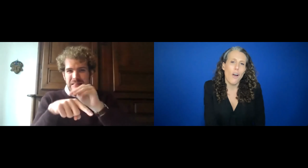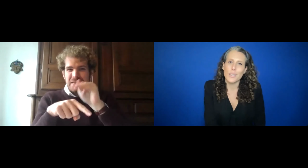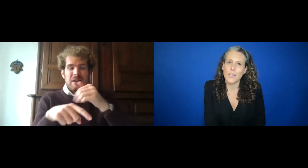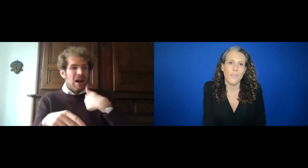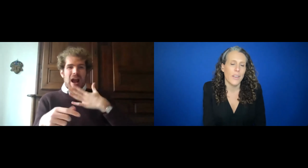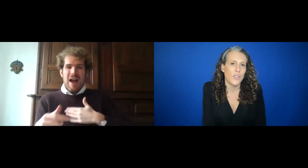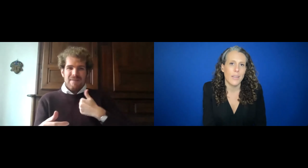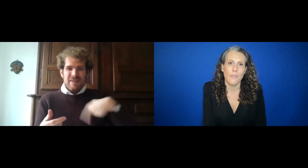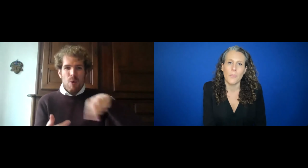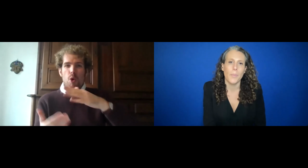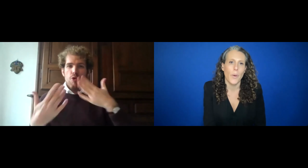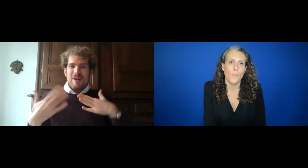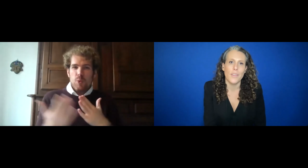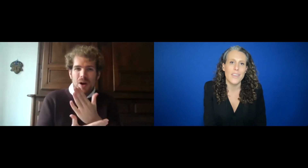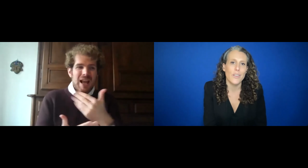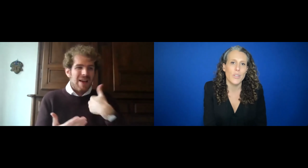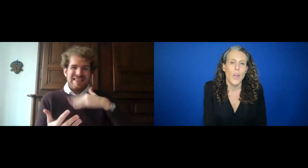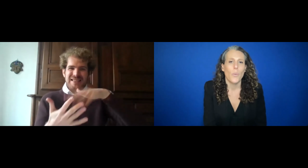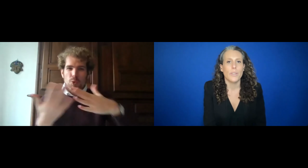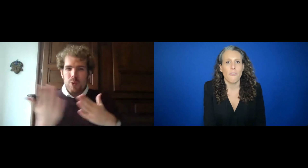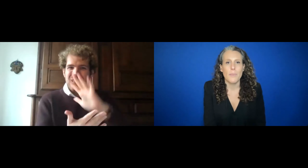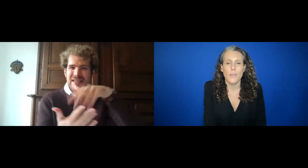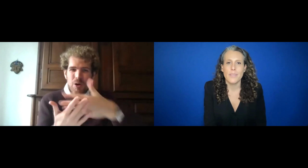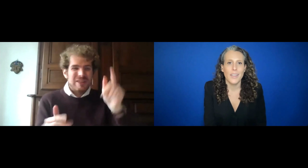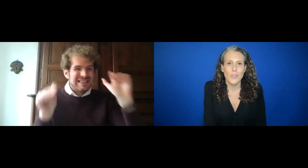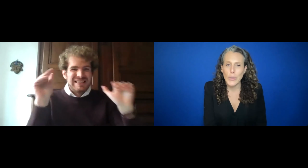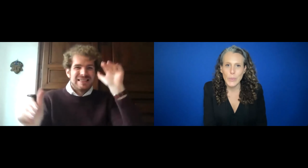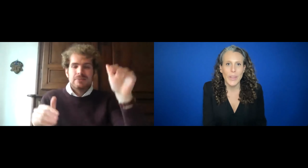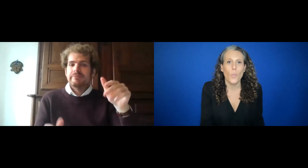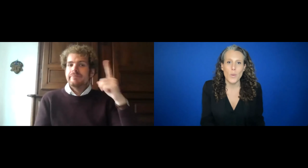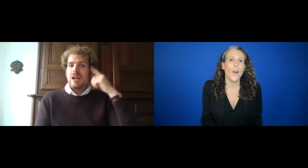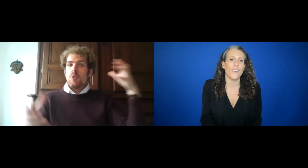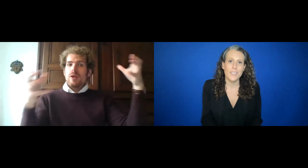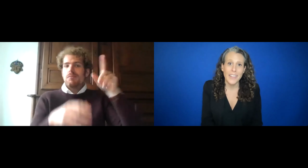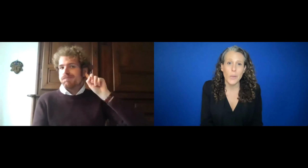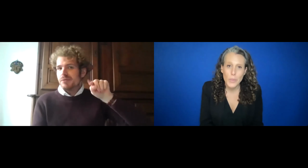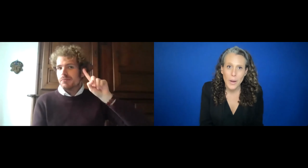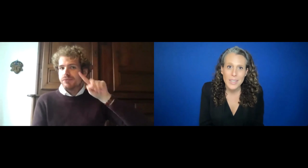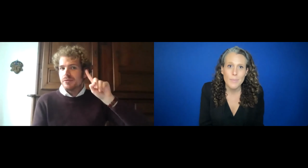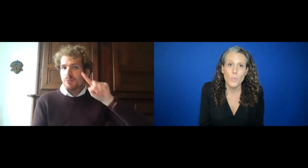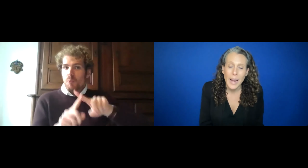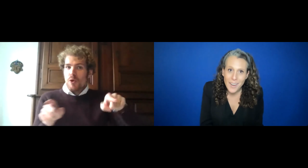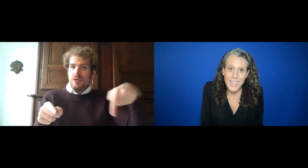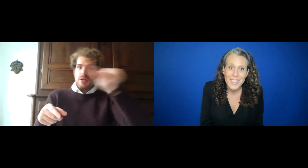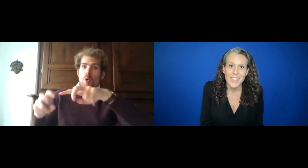there's been lots of different inventions that have come up over the years where deaf people have said, no, like we want our sign language rights to be recognized,